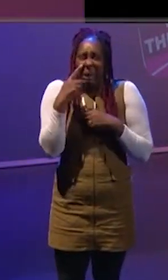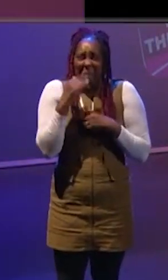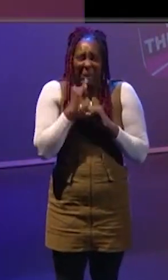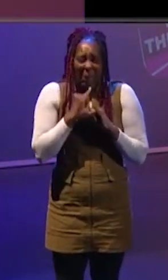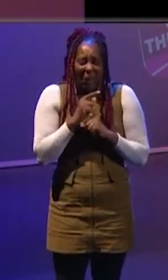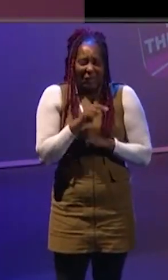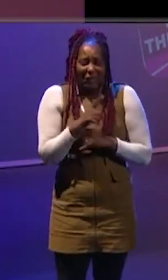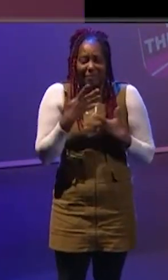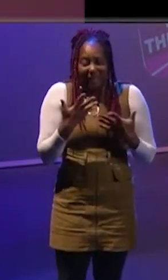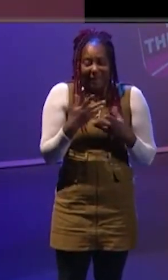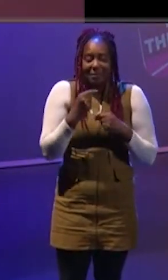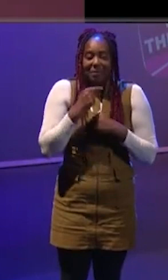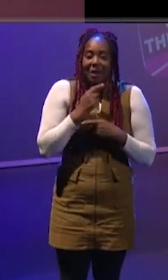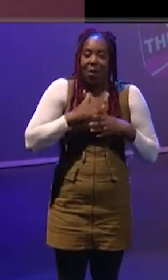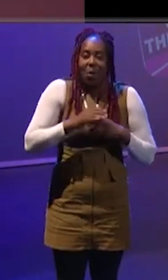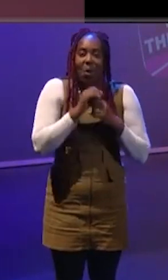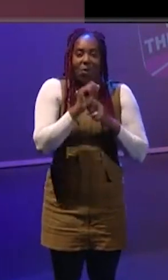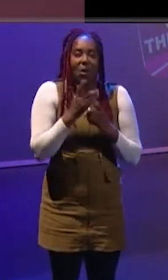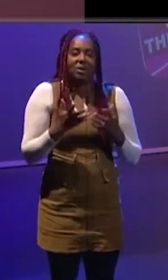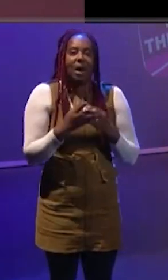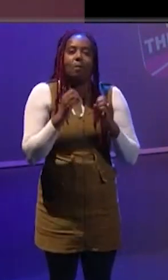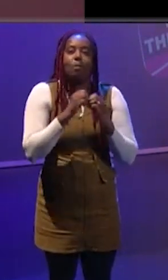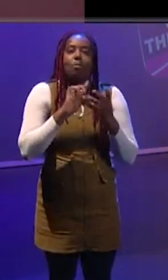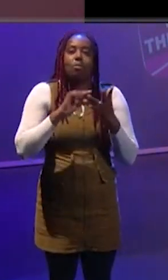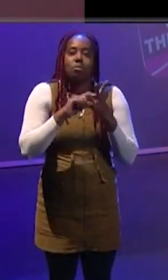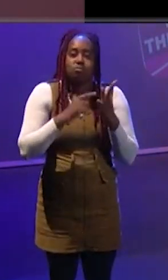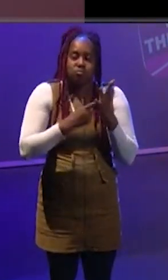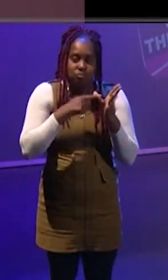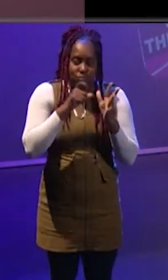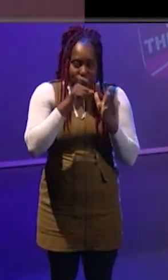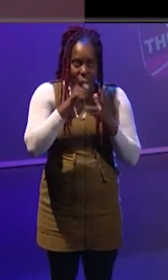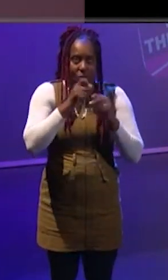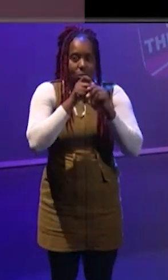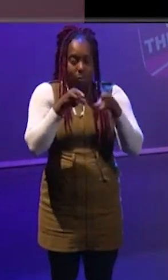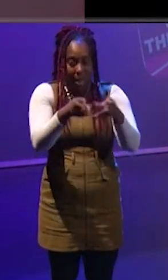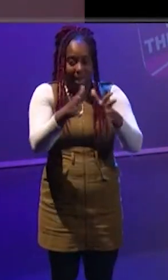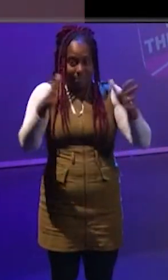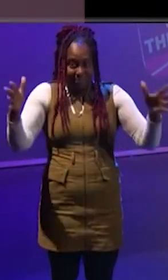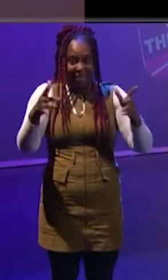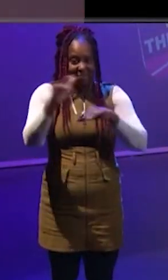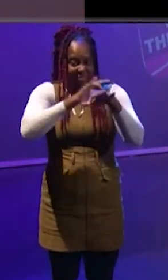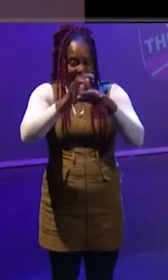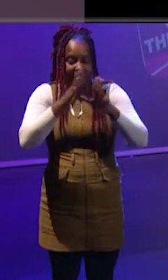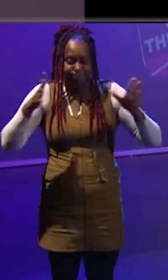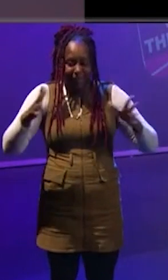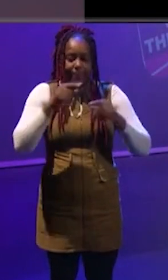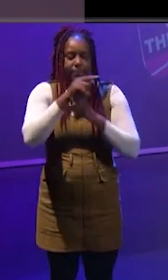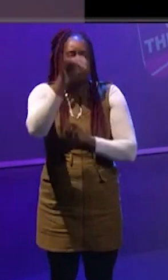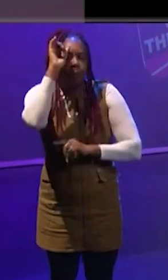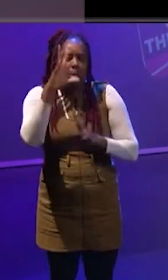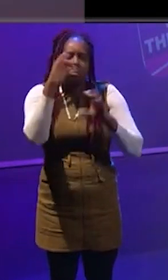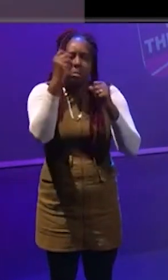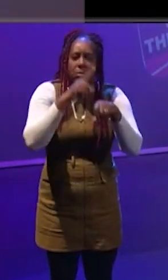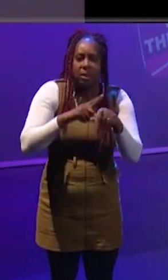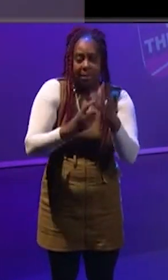I know that I want to work on Broadway, and I know that I like doing West End work. And so like it's about knowing that sometimes that